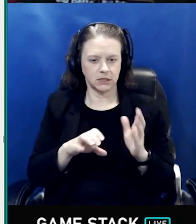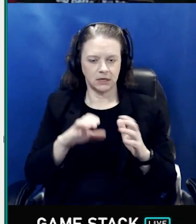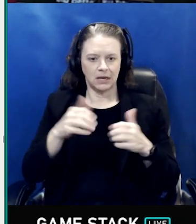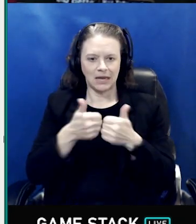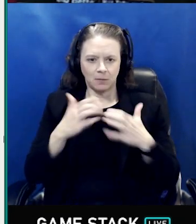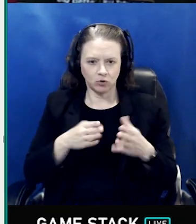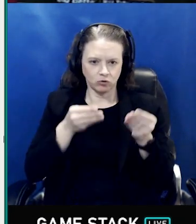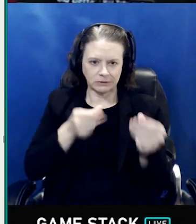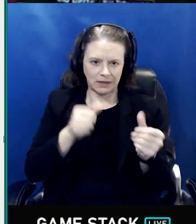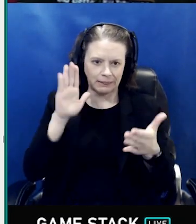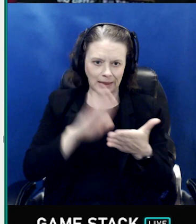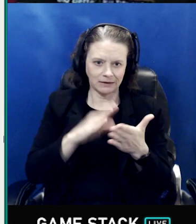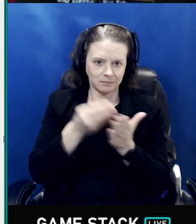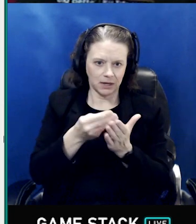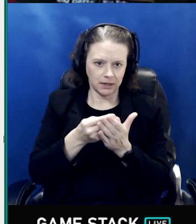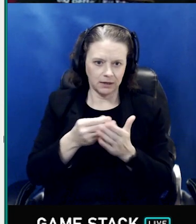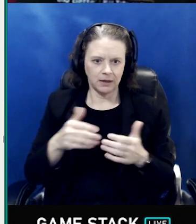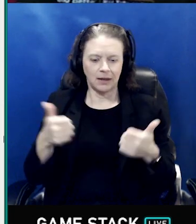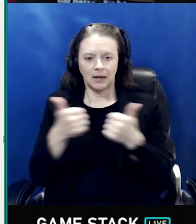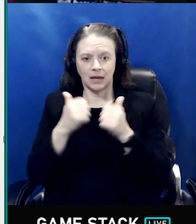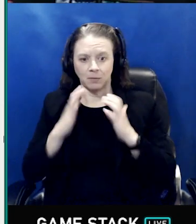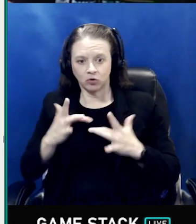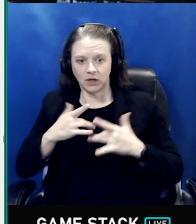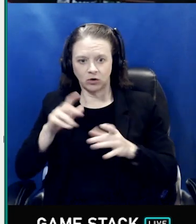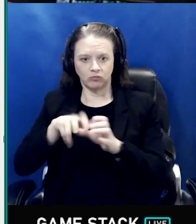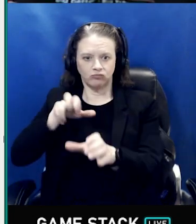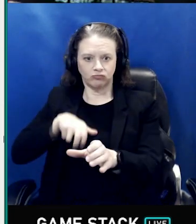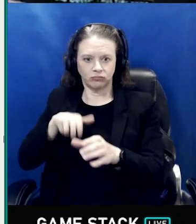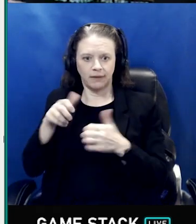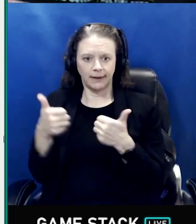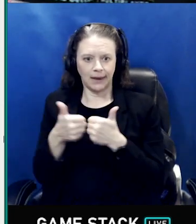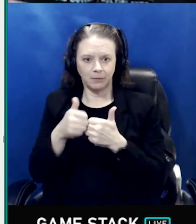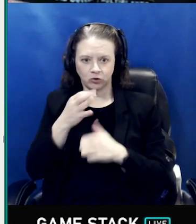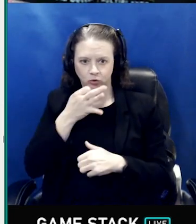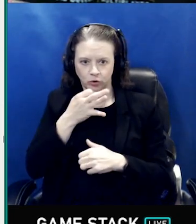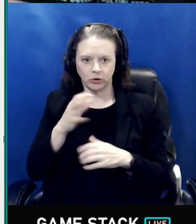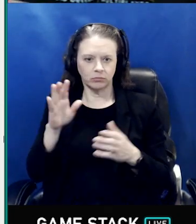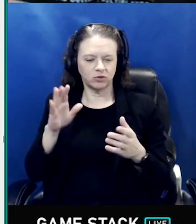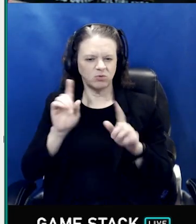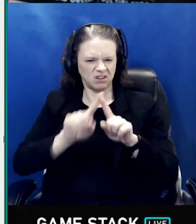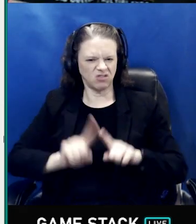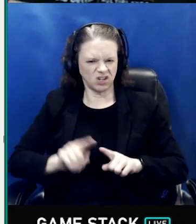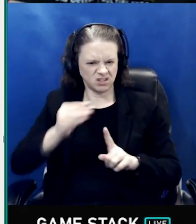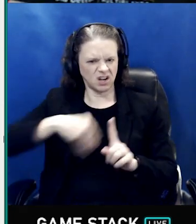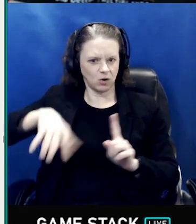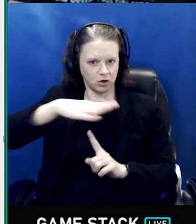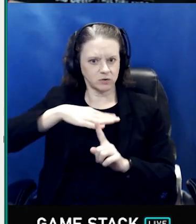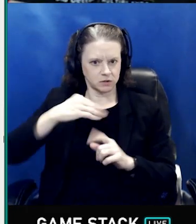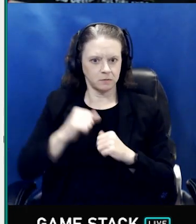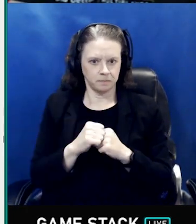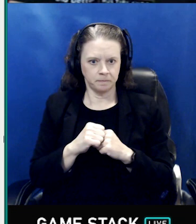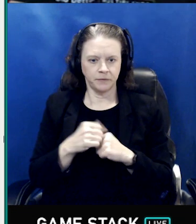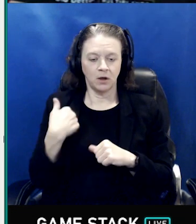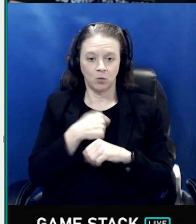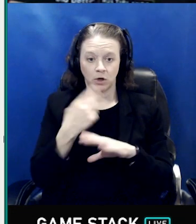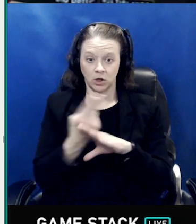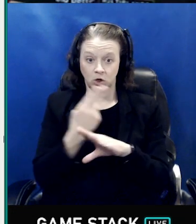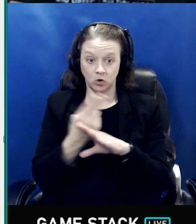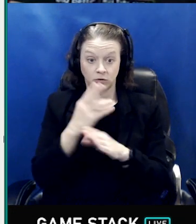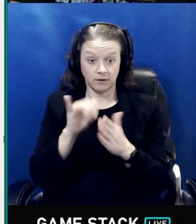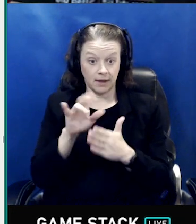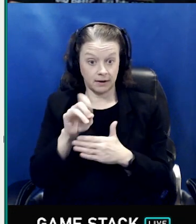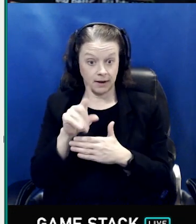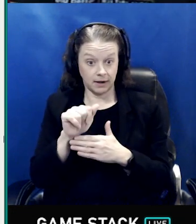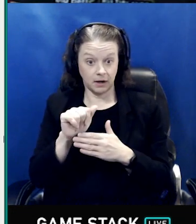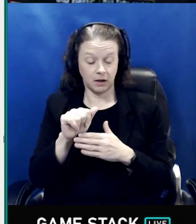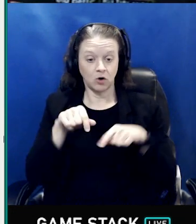leave games soon or not in that scenario. After that, we can use this data in marketing